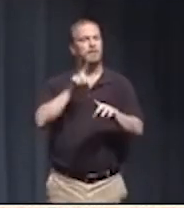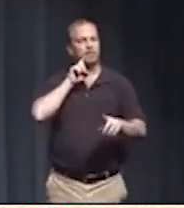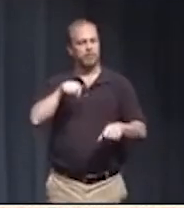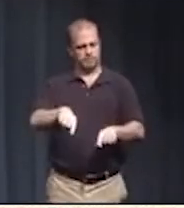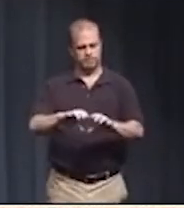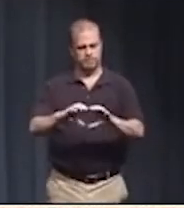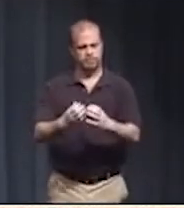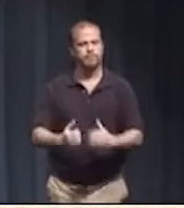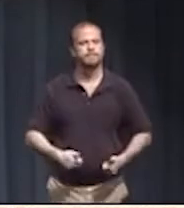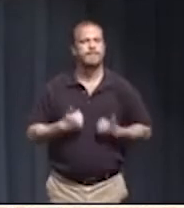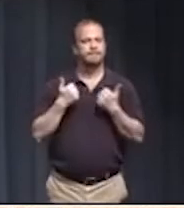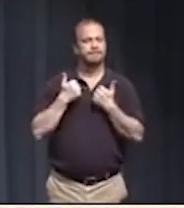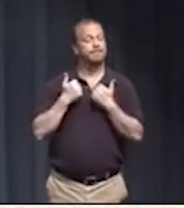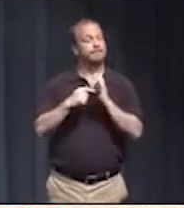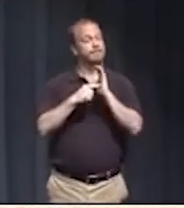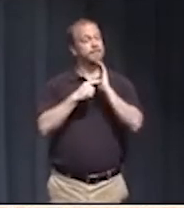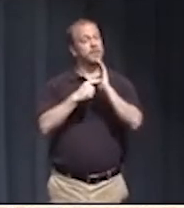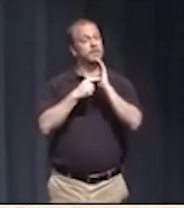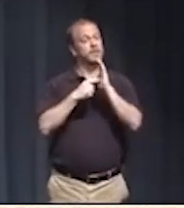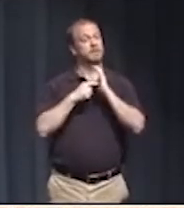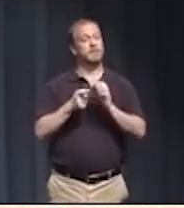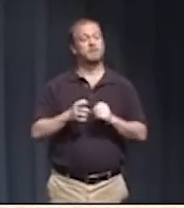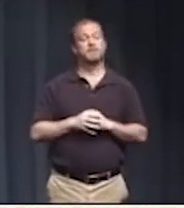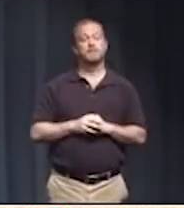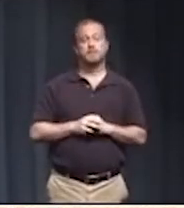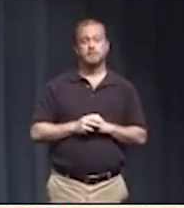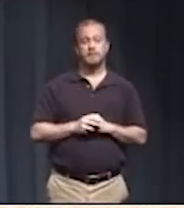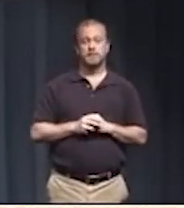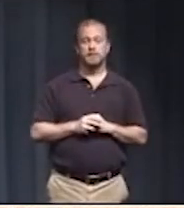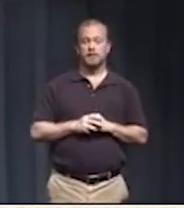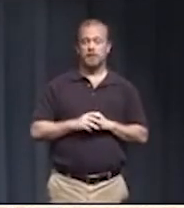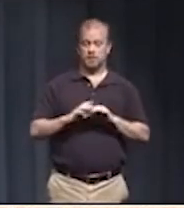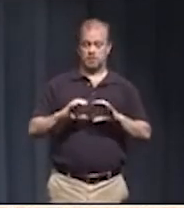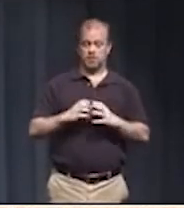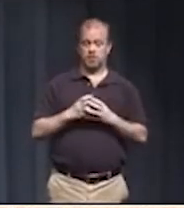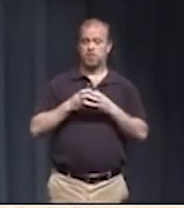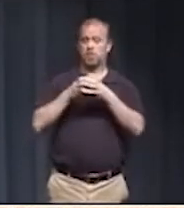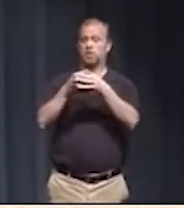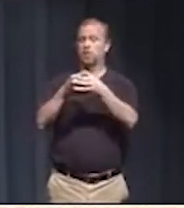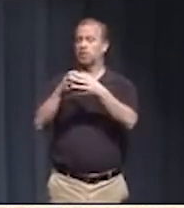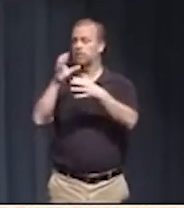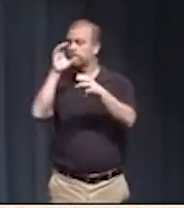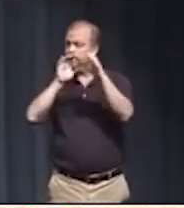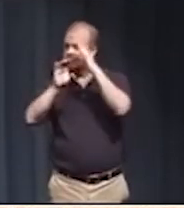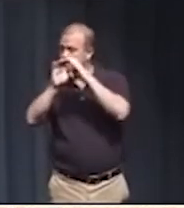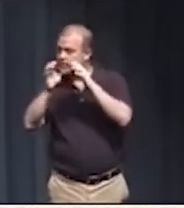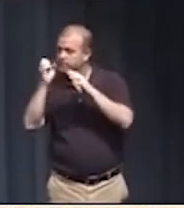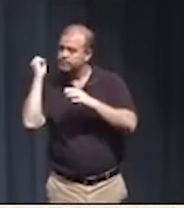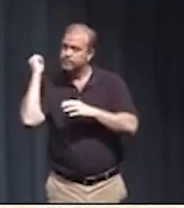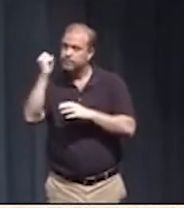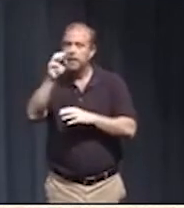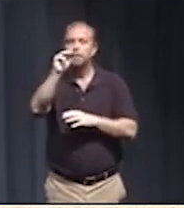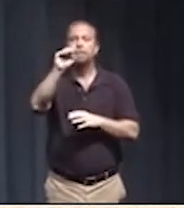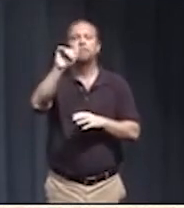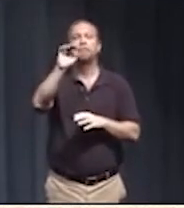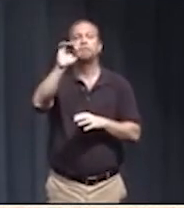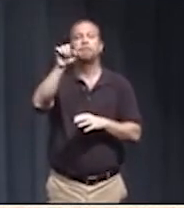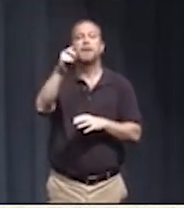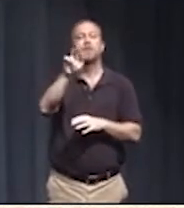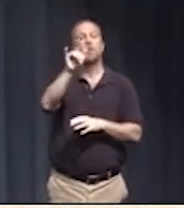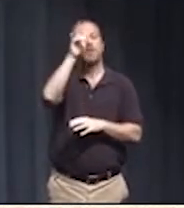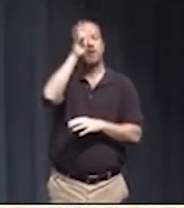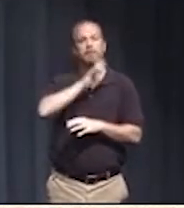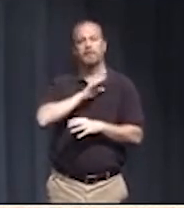For instance, if you have a group that goes out and hunts a mammoth, say you have 25 men who go hunt a